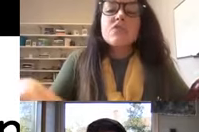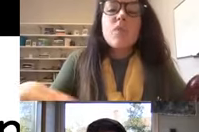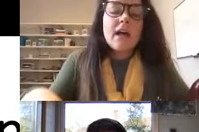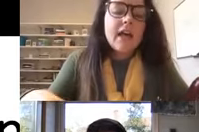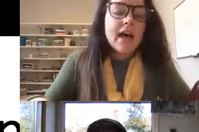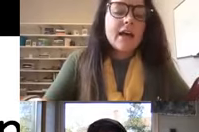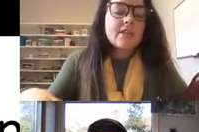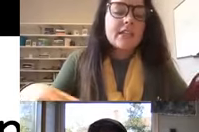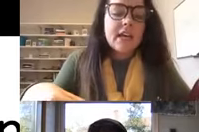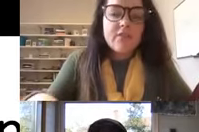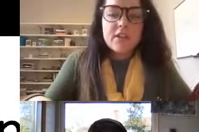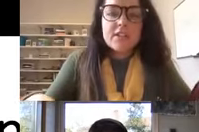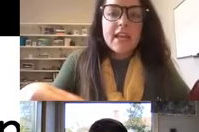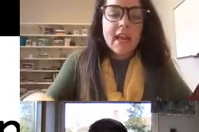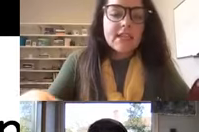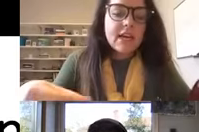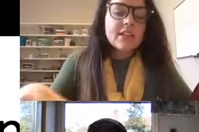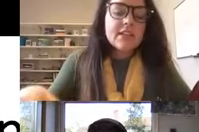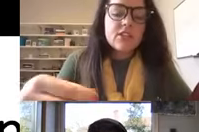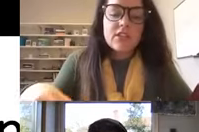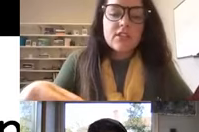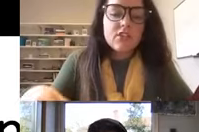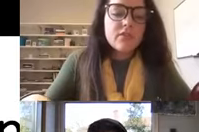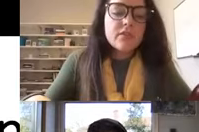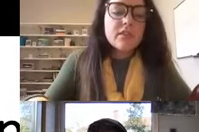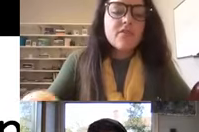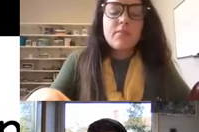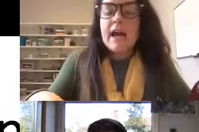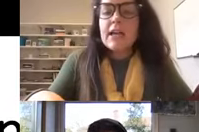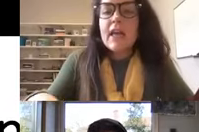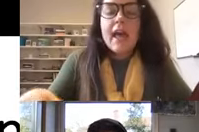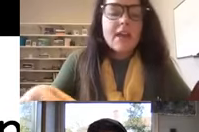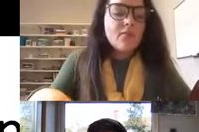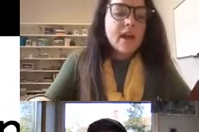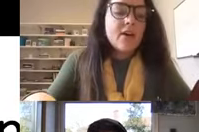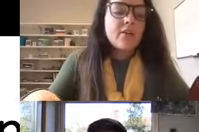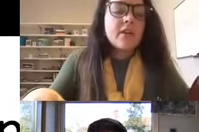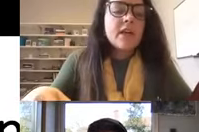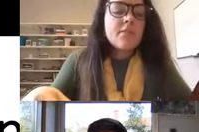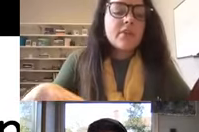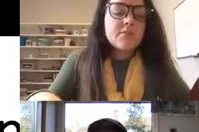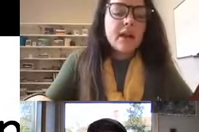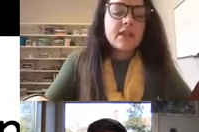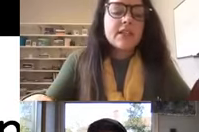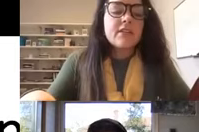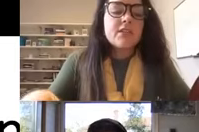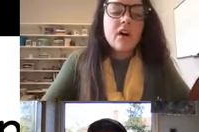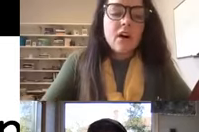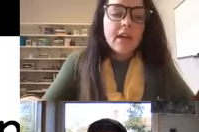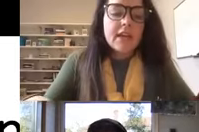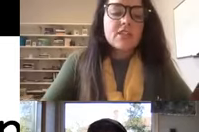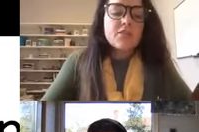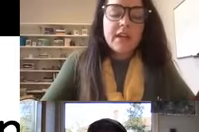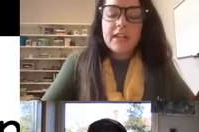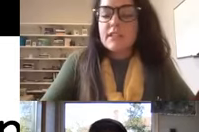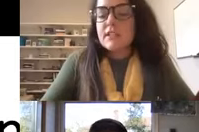as well as the diverse and anti-essentialist truths of Black and Brown perspectives on